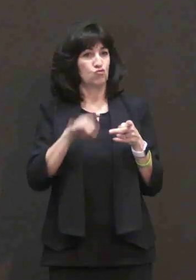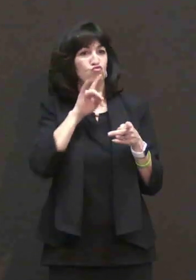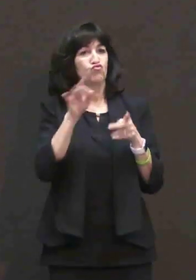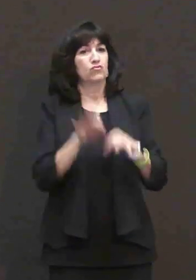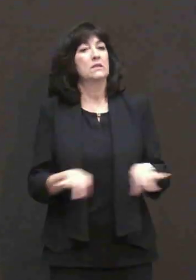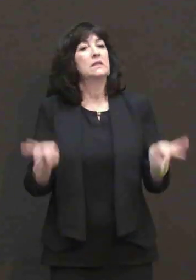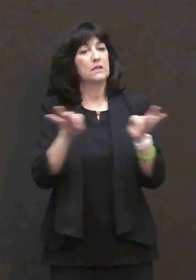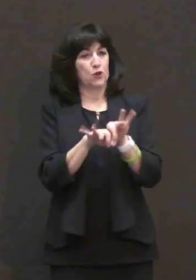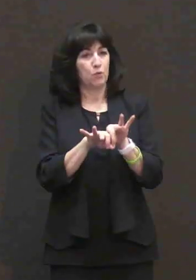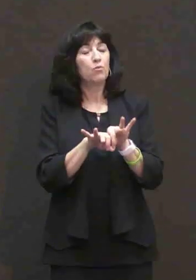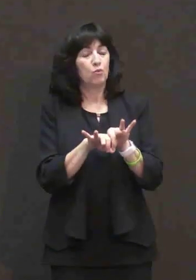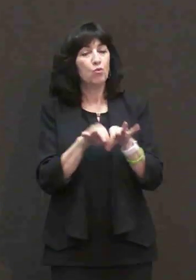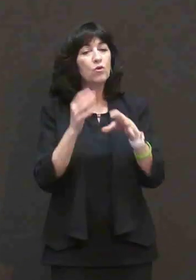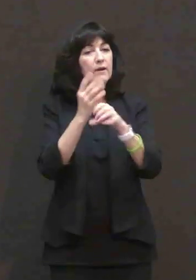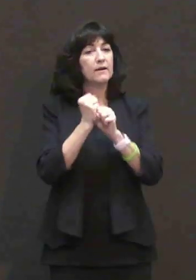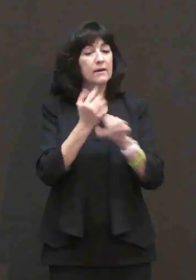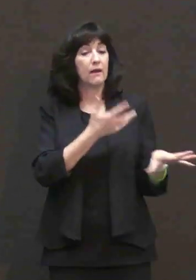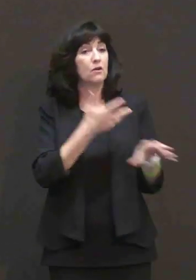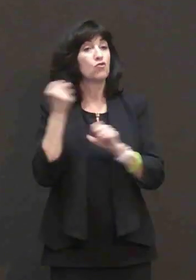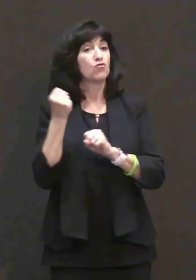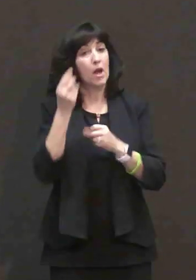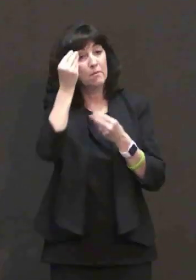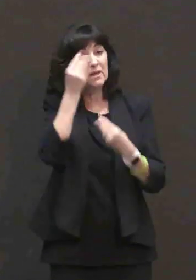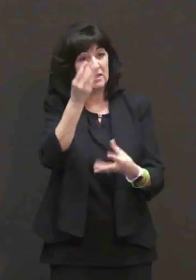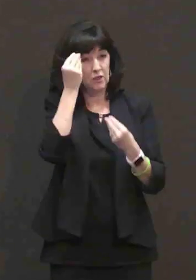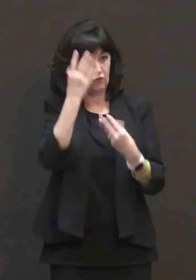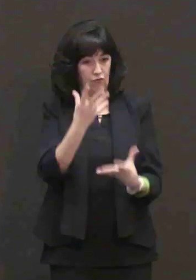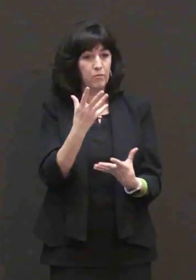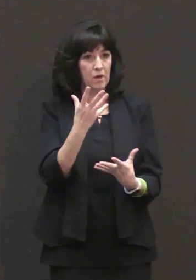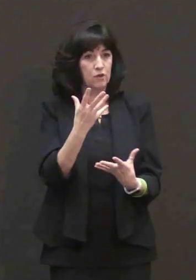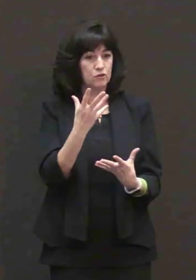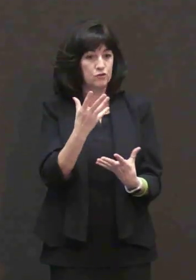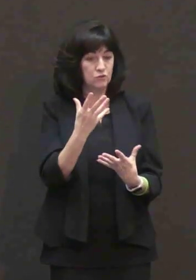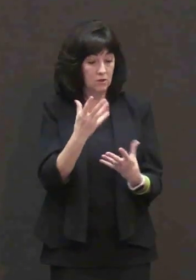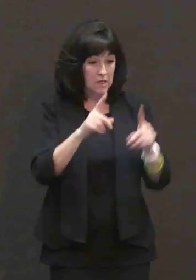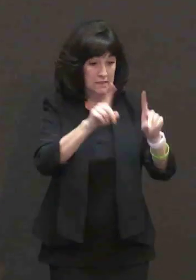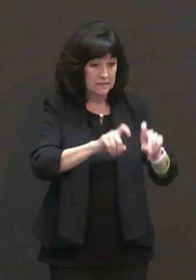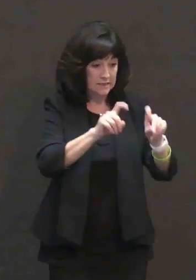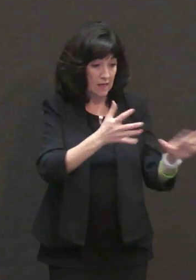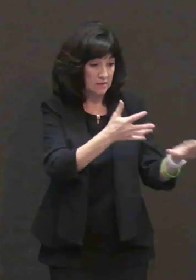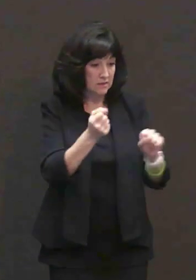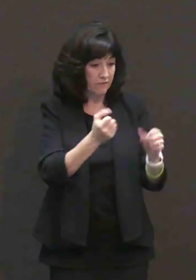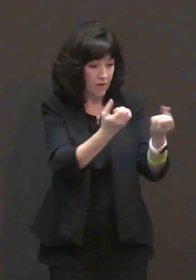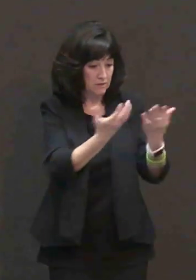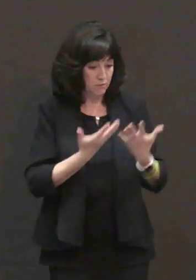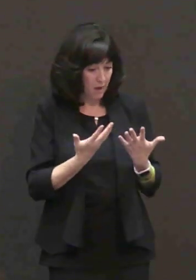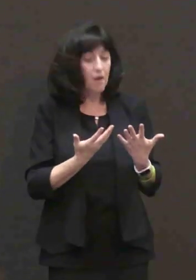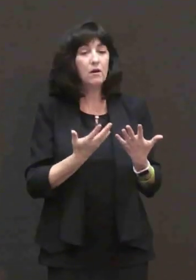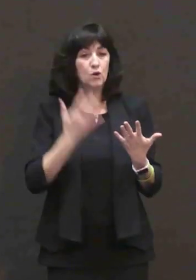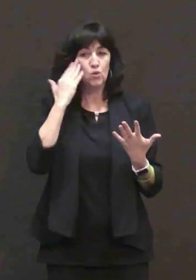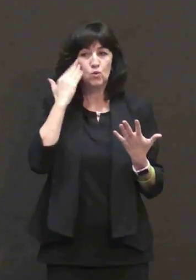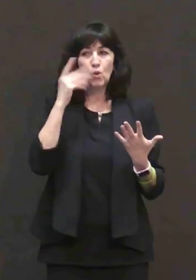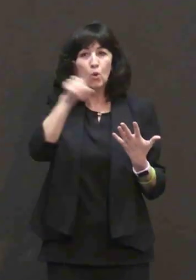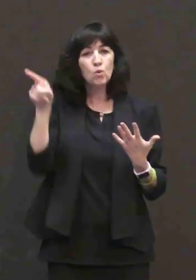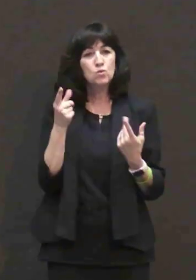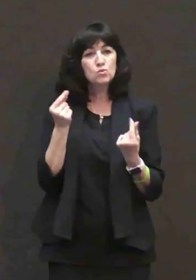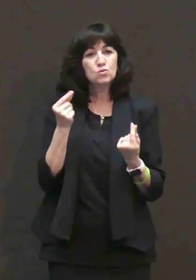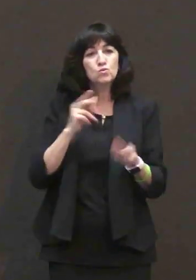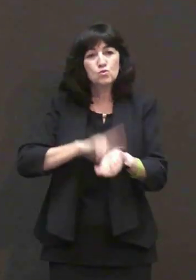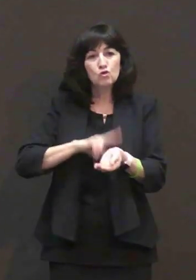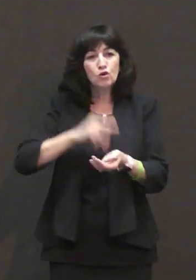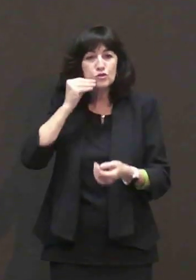get rapid information back so that we can help the facilities in protecting their residents and staff as quickly as